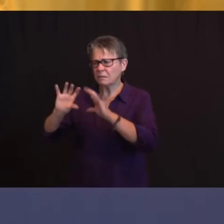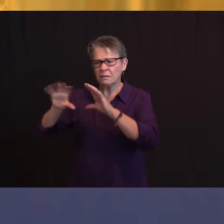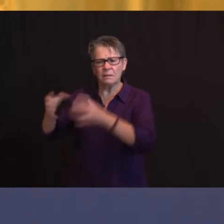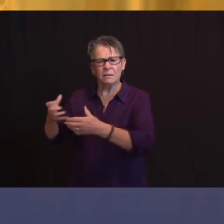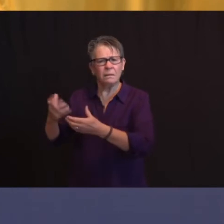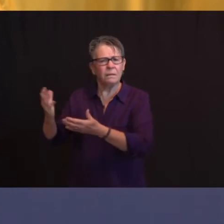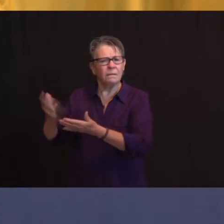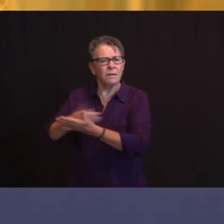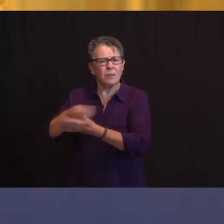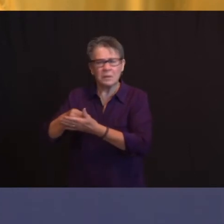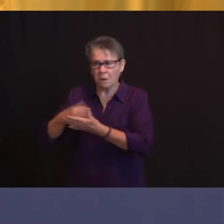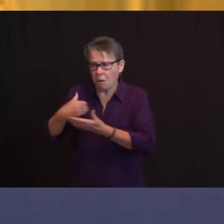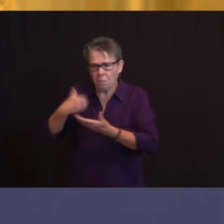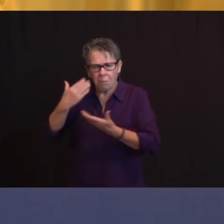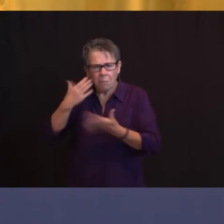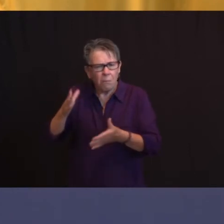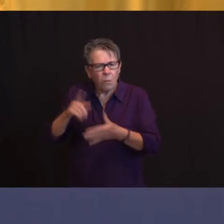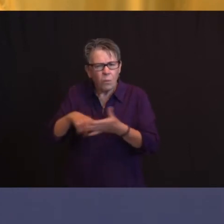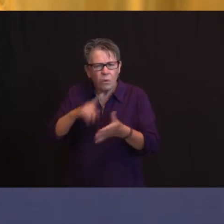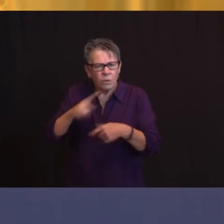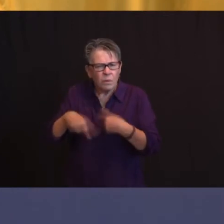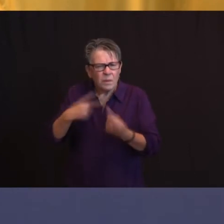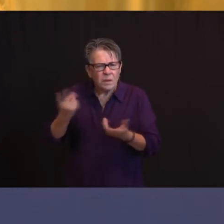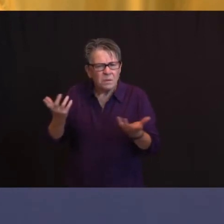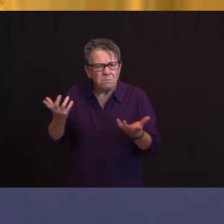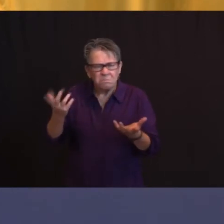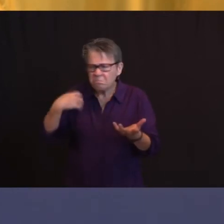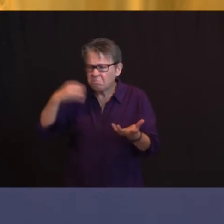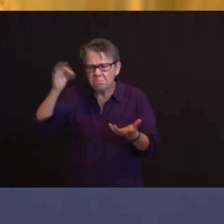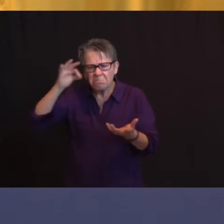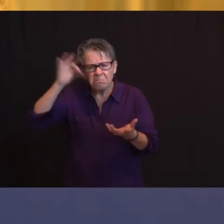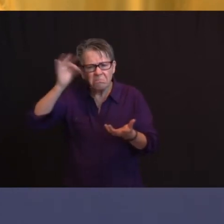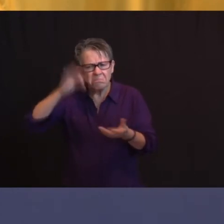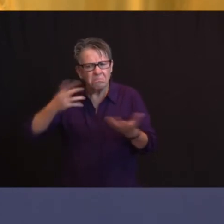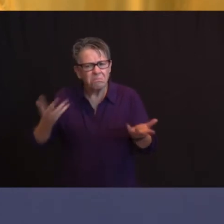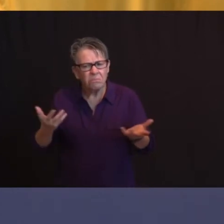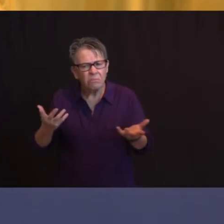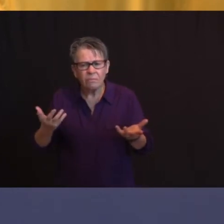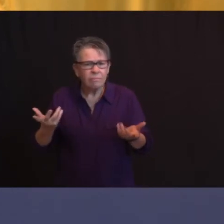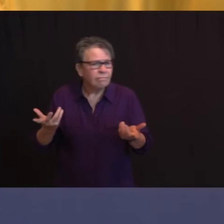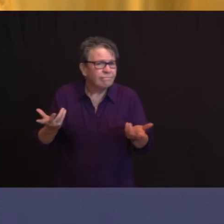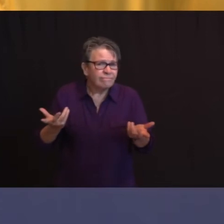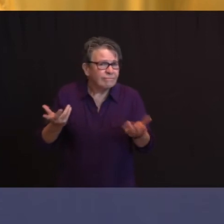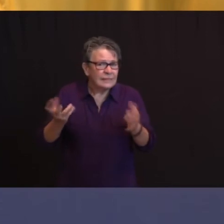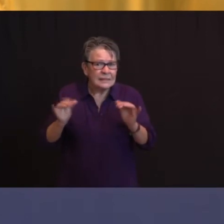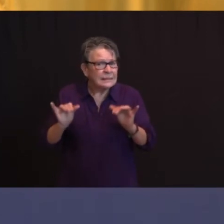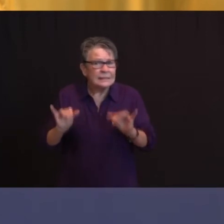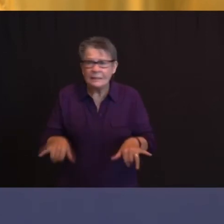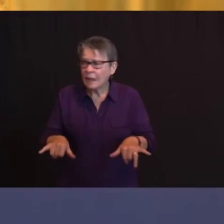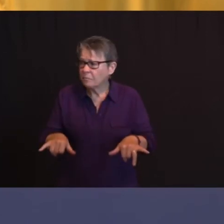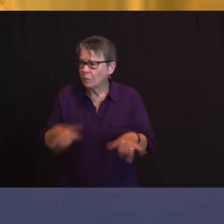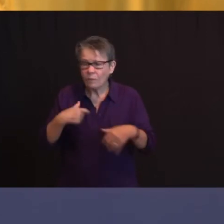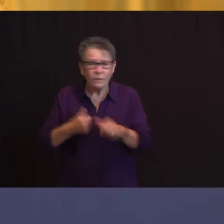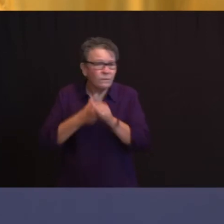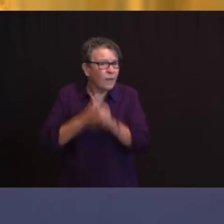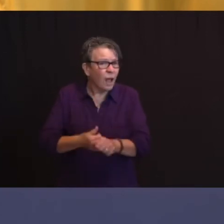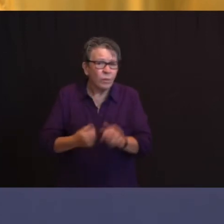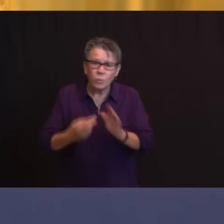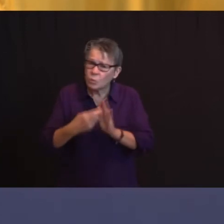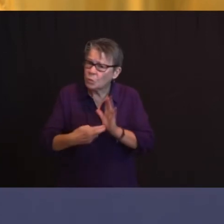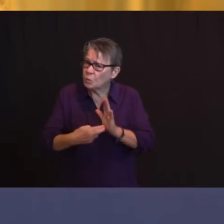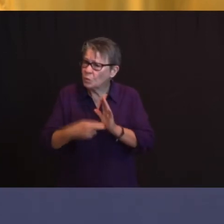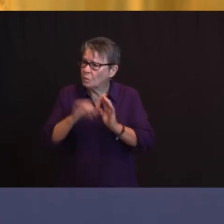the rules of the road that we put forward, the 10-person indoor limit, the outdoor limit coming down as of Monday to 150. There is